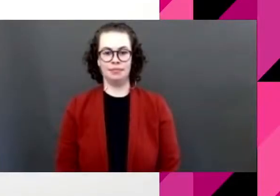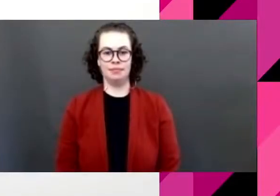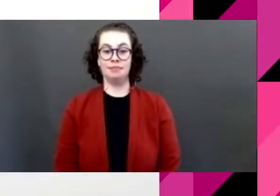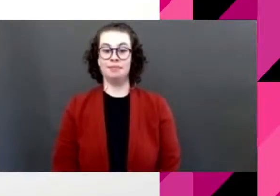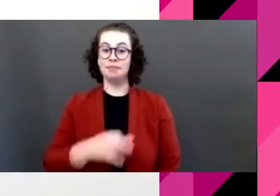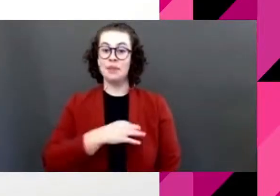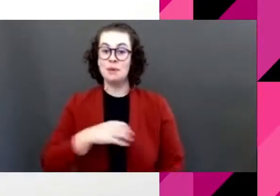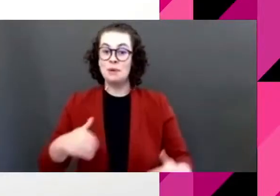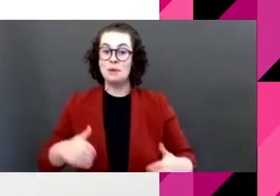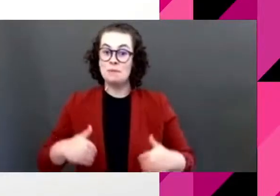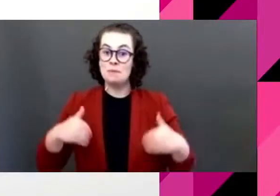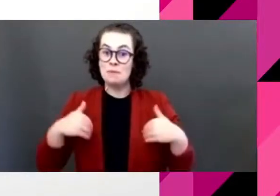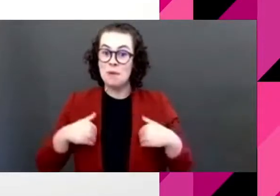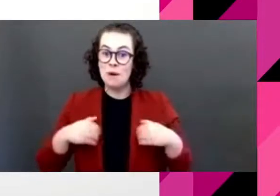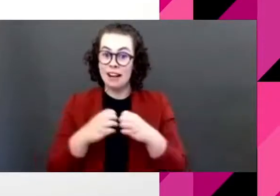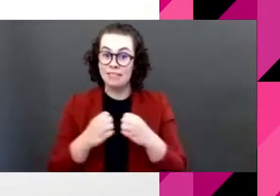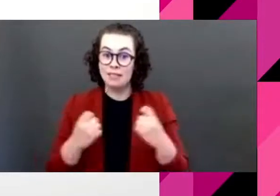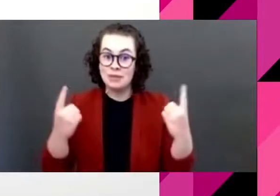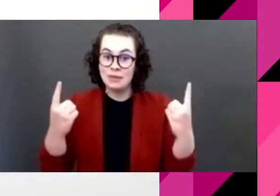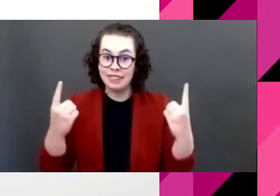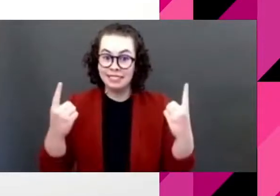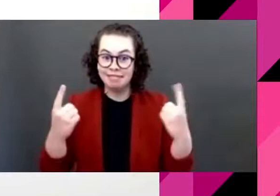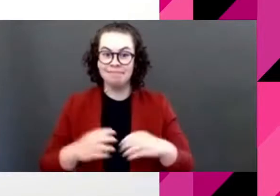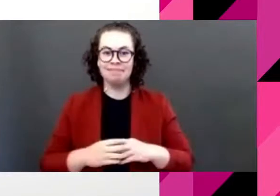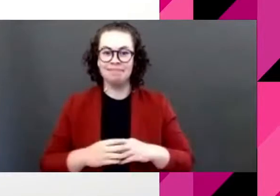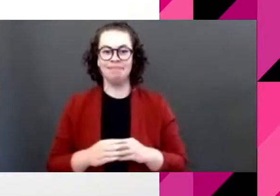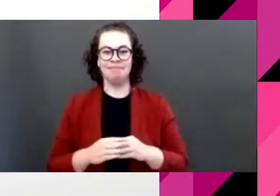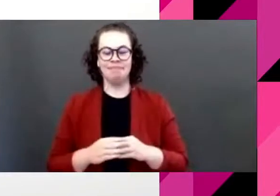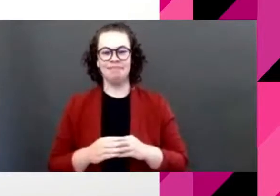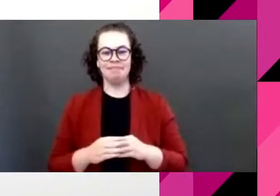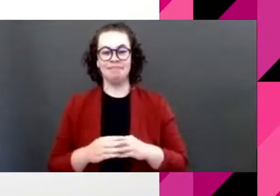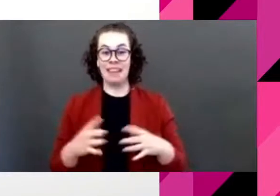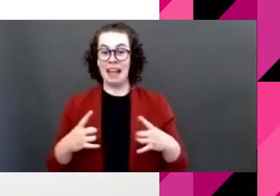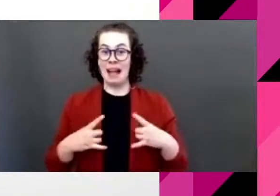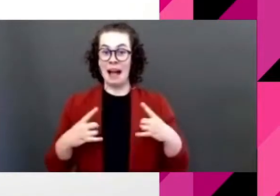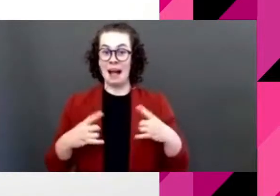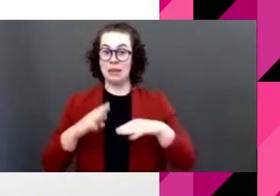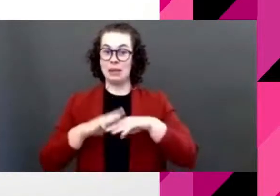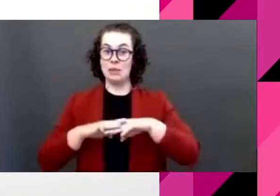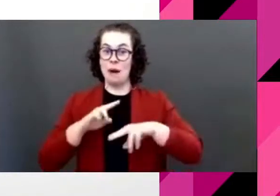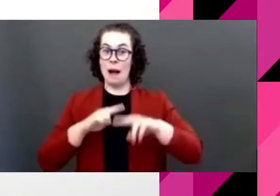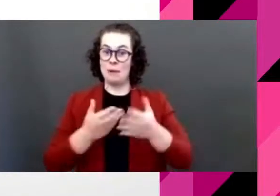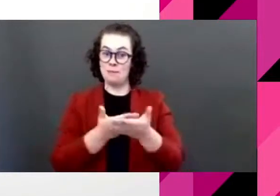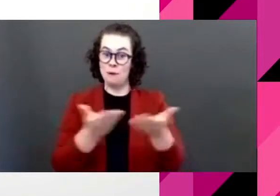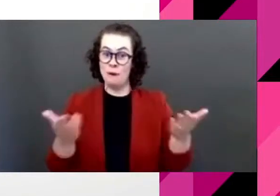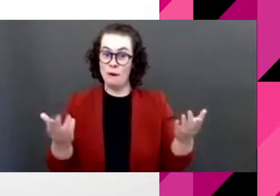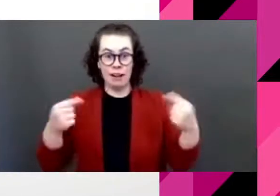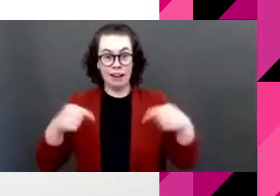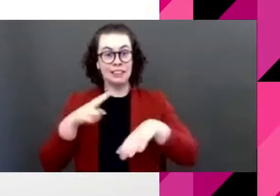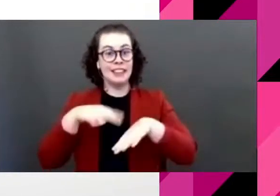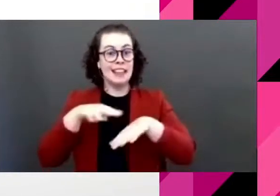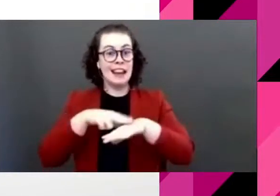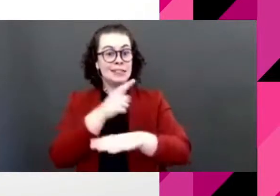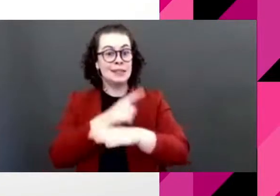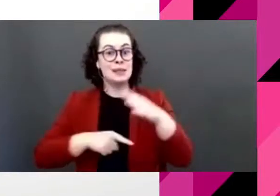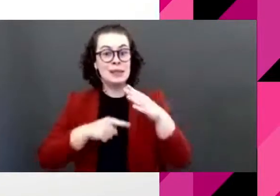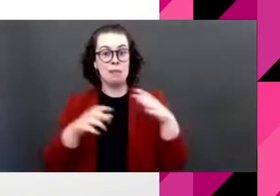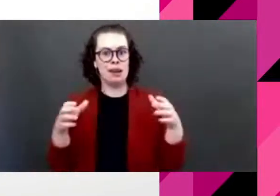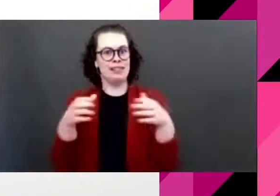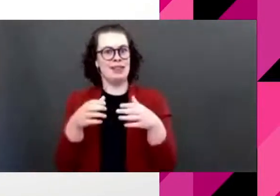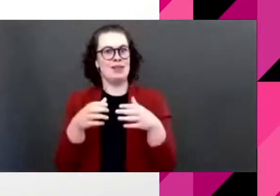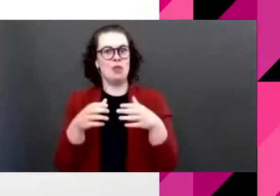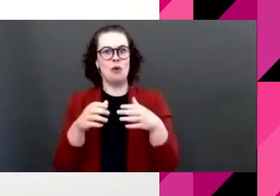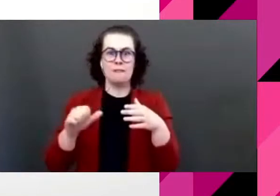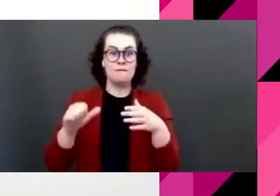morning, everybody. I'm delighted to welcome you all to the National Disability Authority's first fully virtual